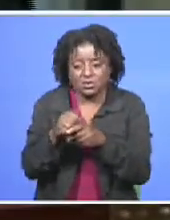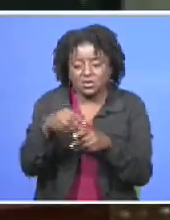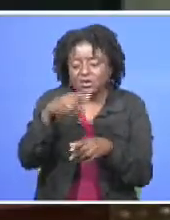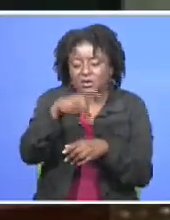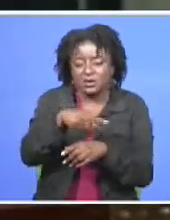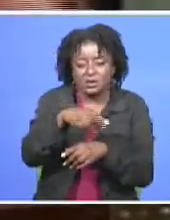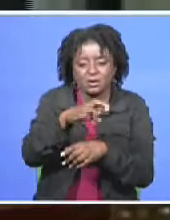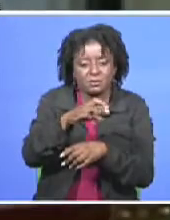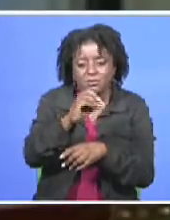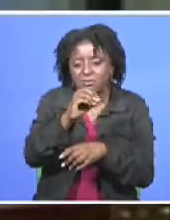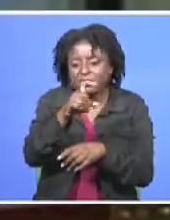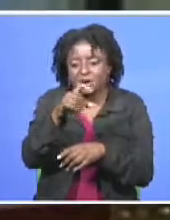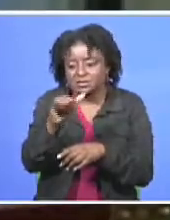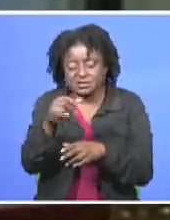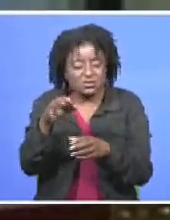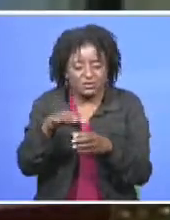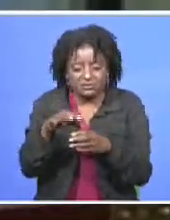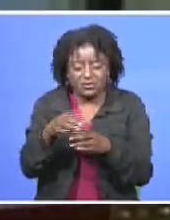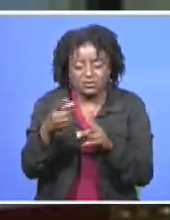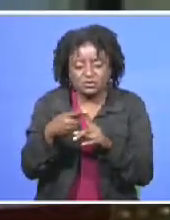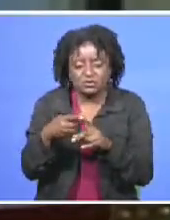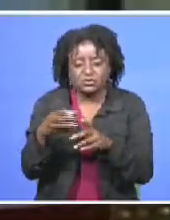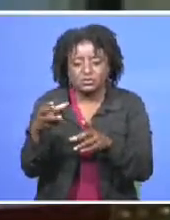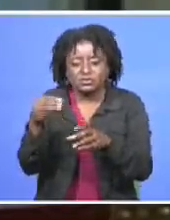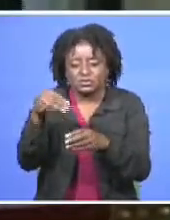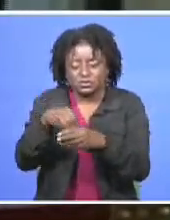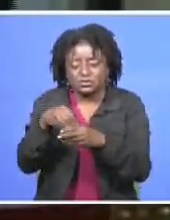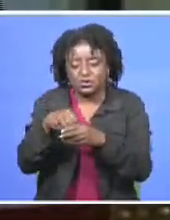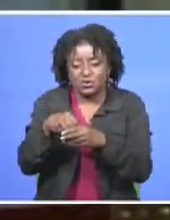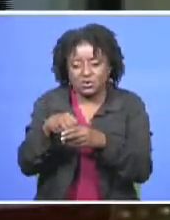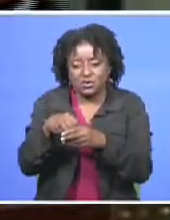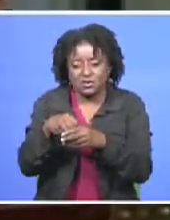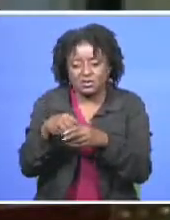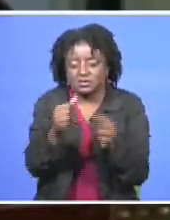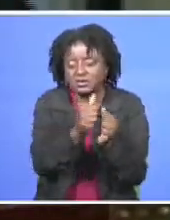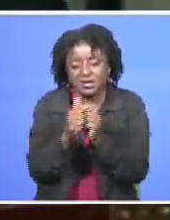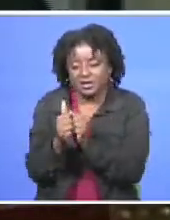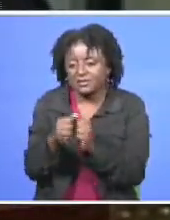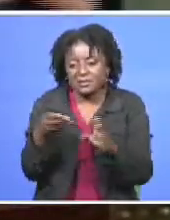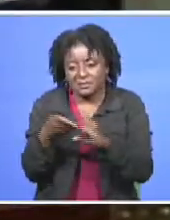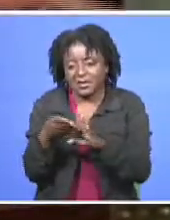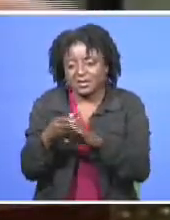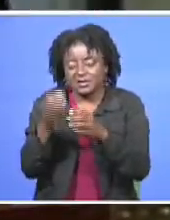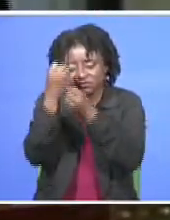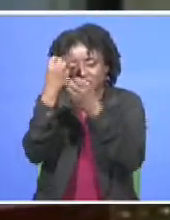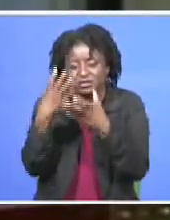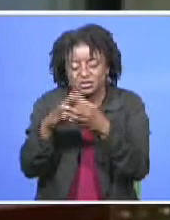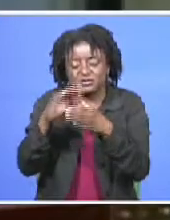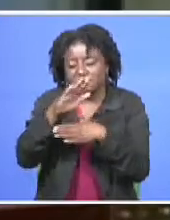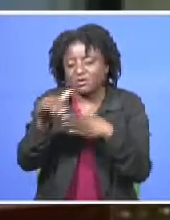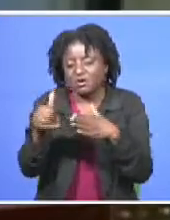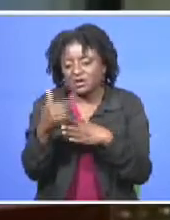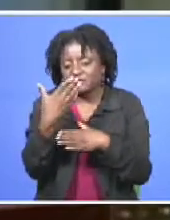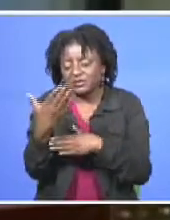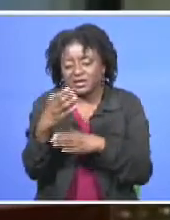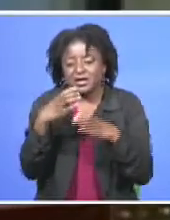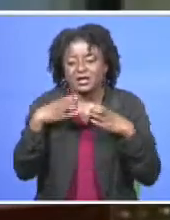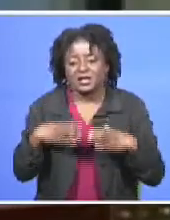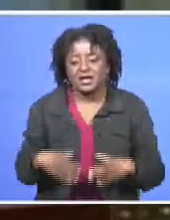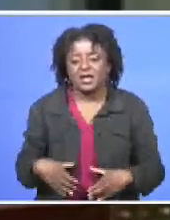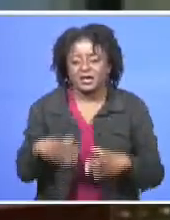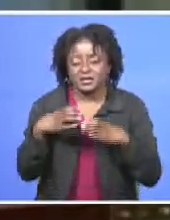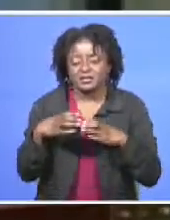to store collectively the banking information of all of their clients to